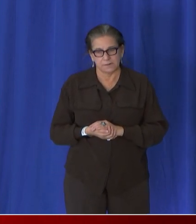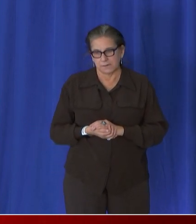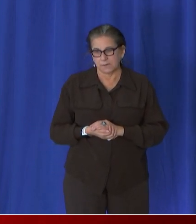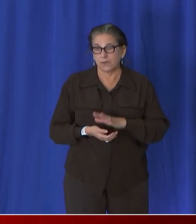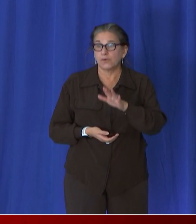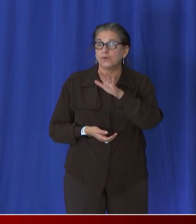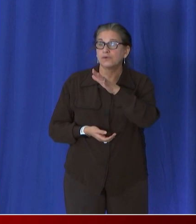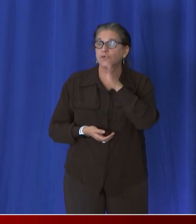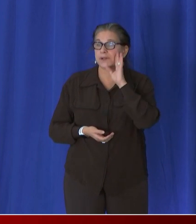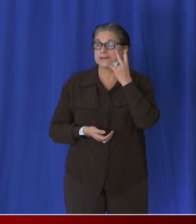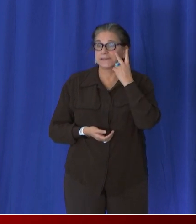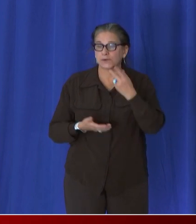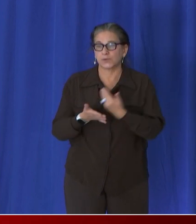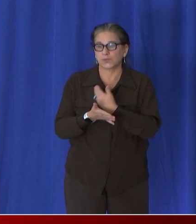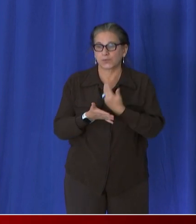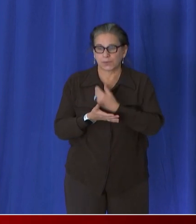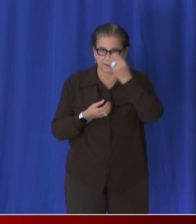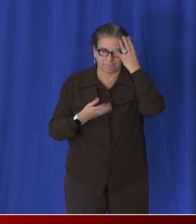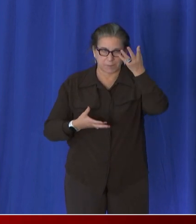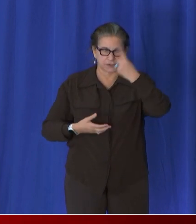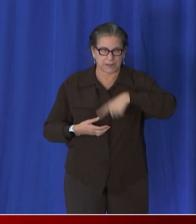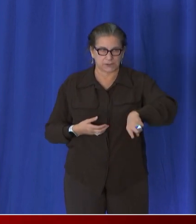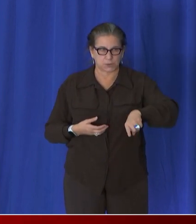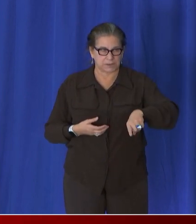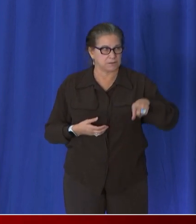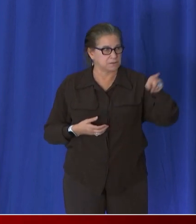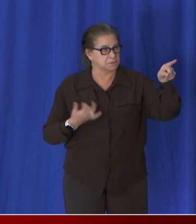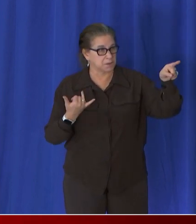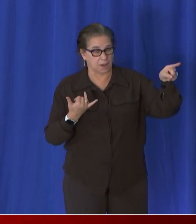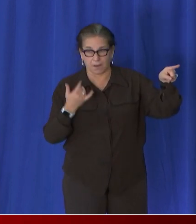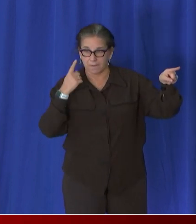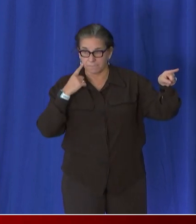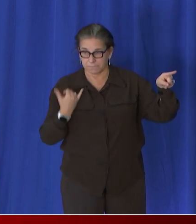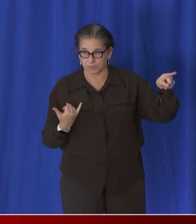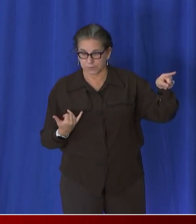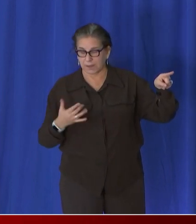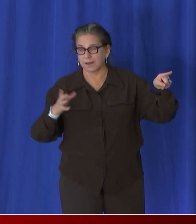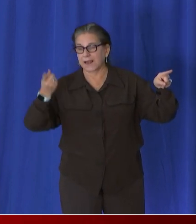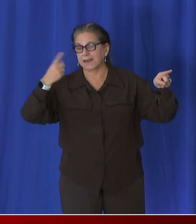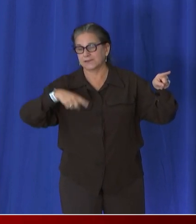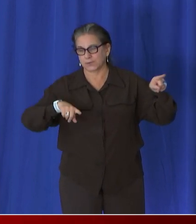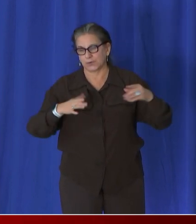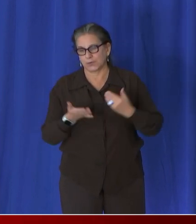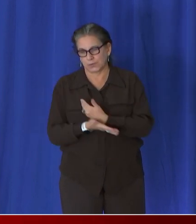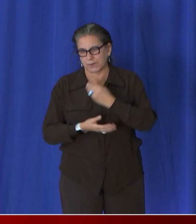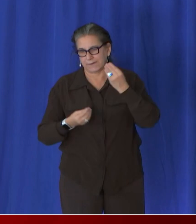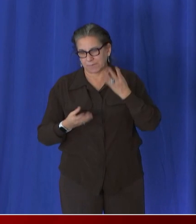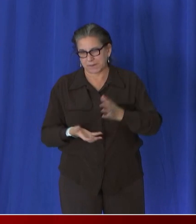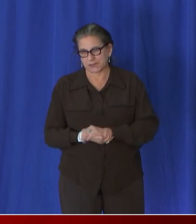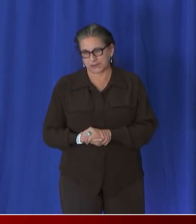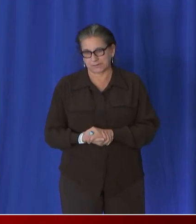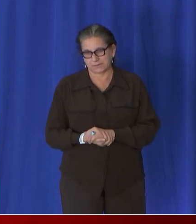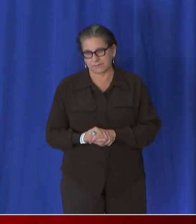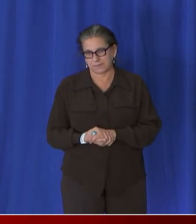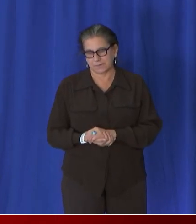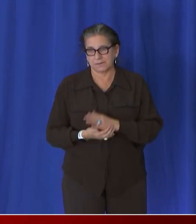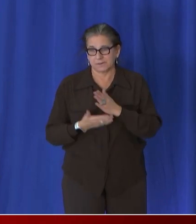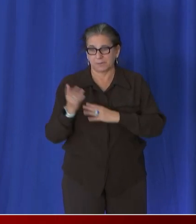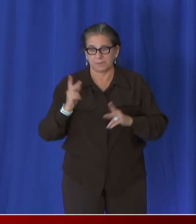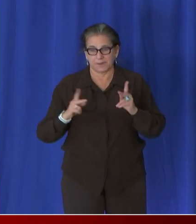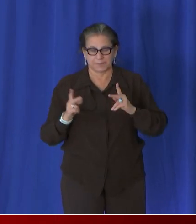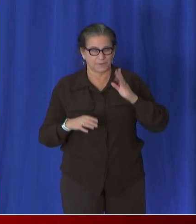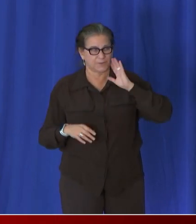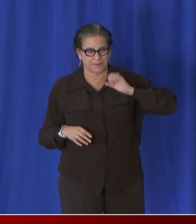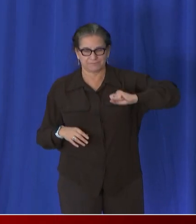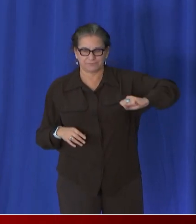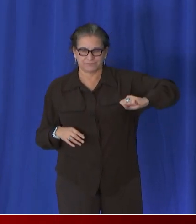health experts tell us. Okay, and then because Mayor, there's going to be pushback, obviously, as there has been for 20 months for everything. But,